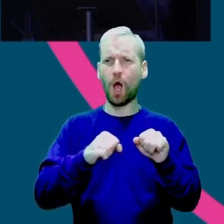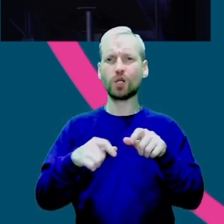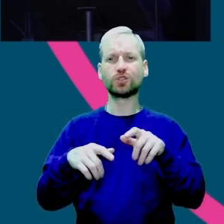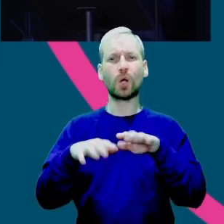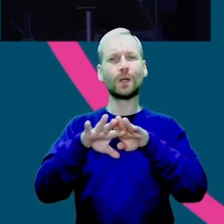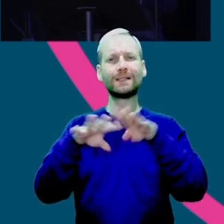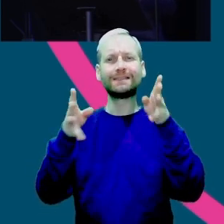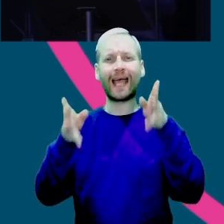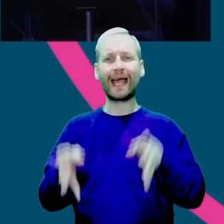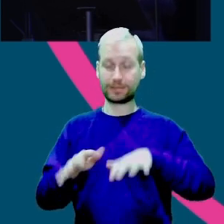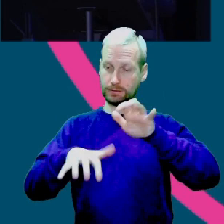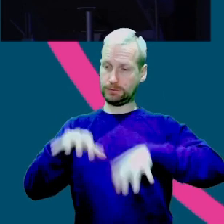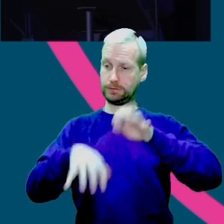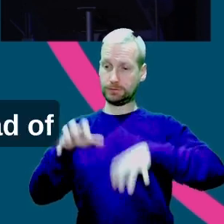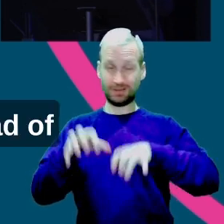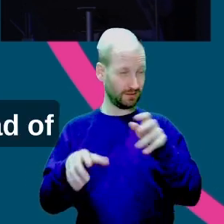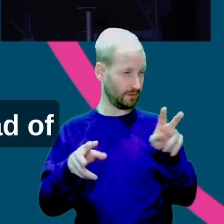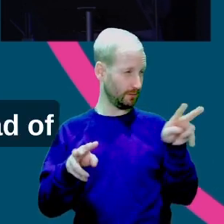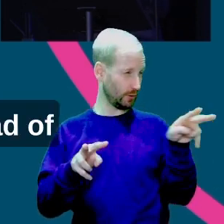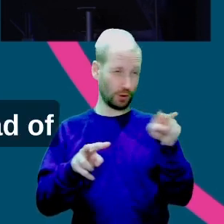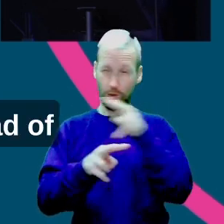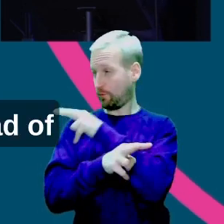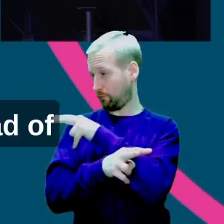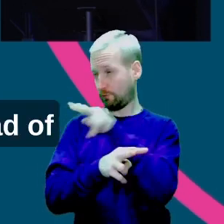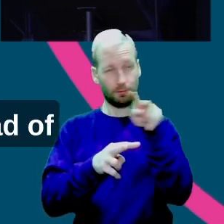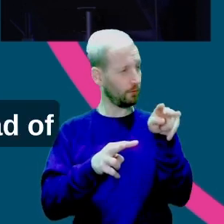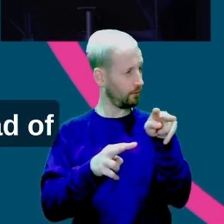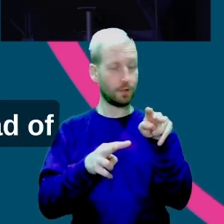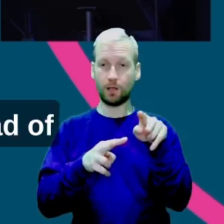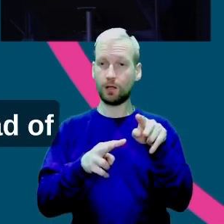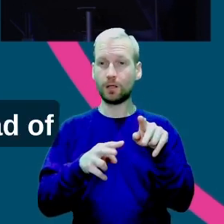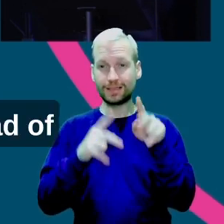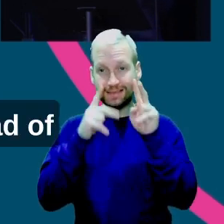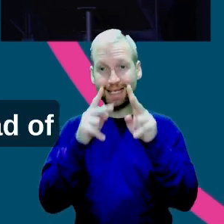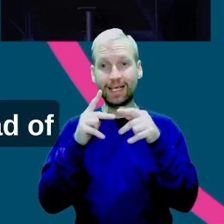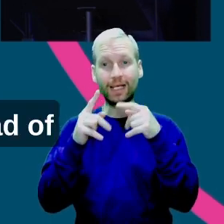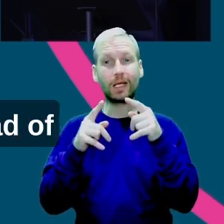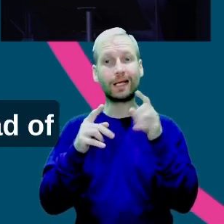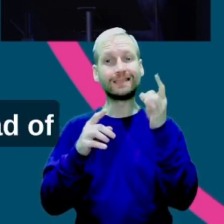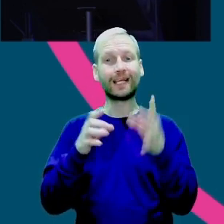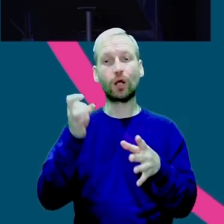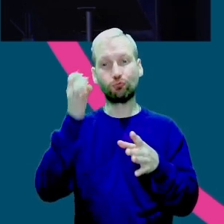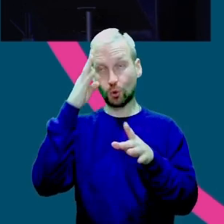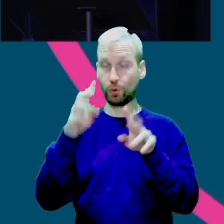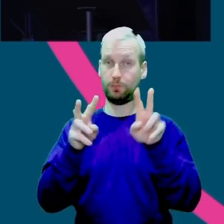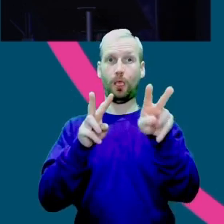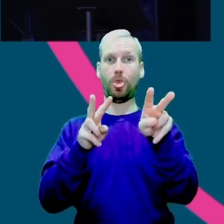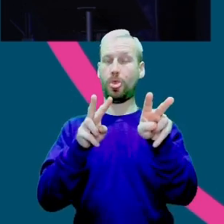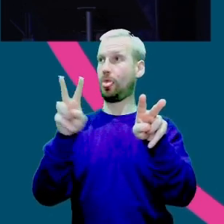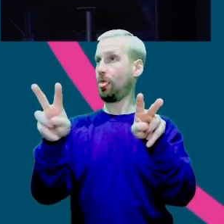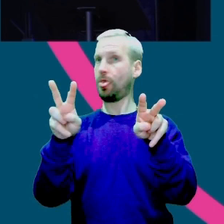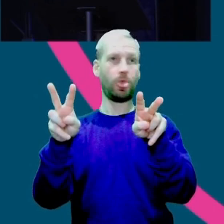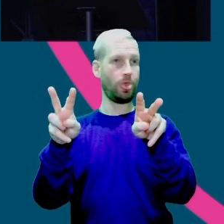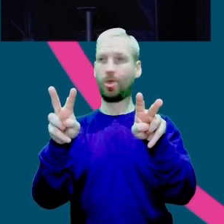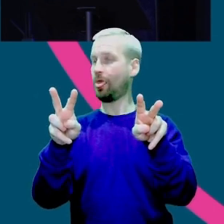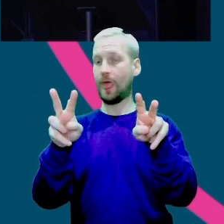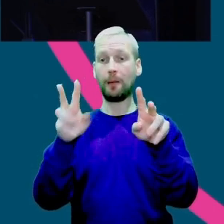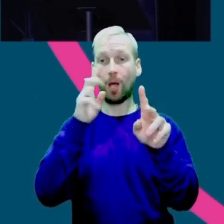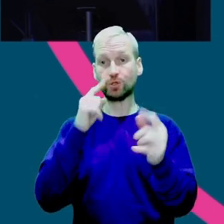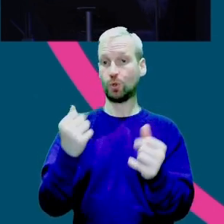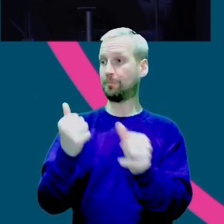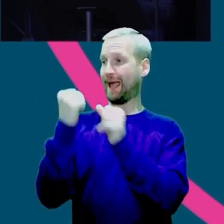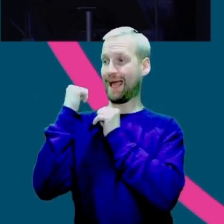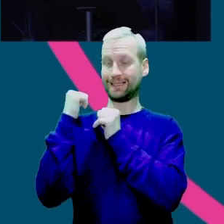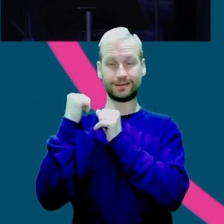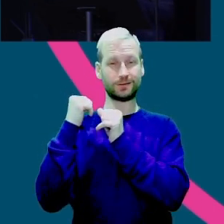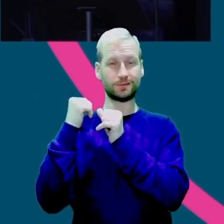staff to use, so they can sit and have visibility of 2 patients in single rooms ahead of them, and if they turn around there'll be a view of 2